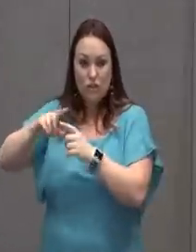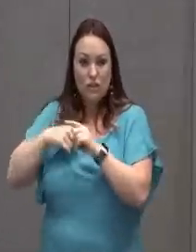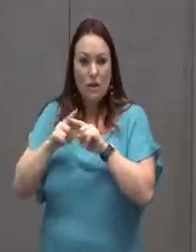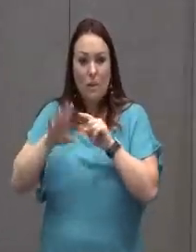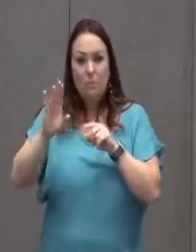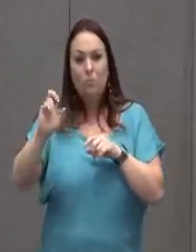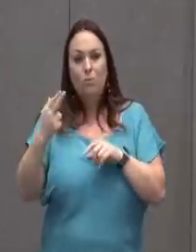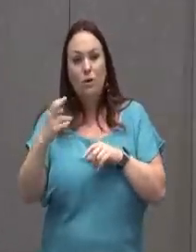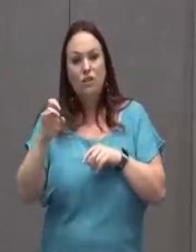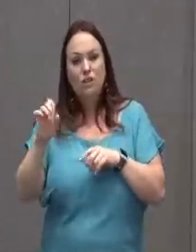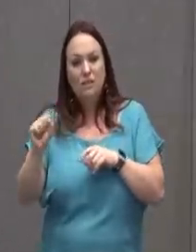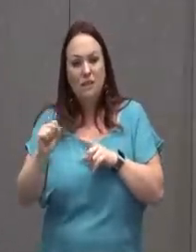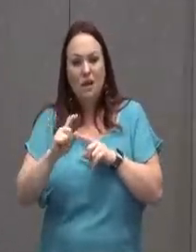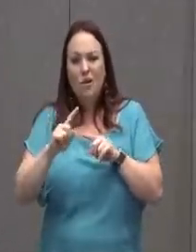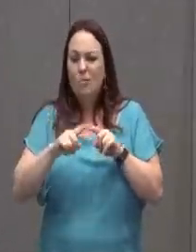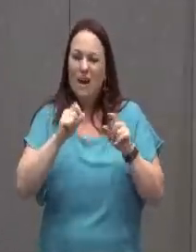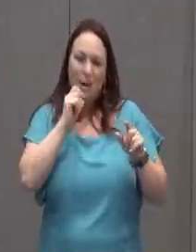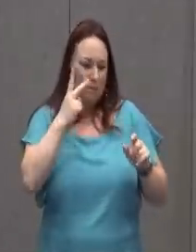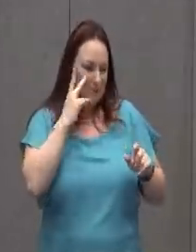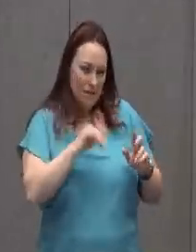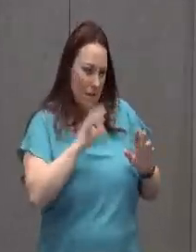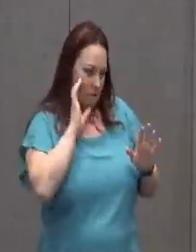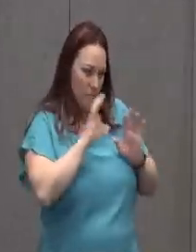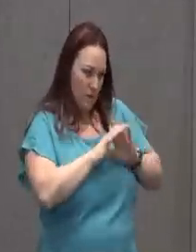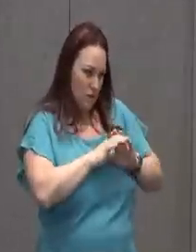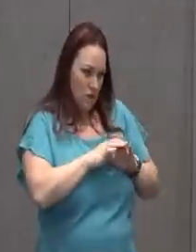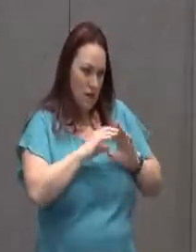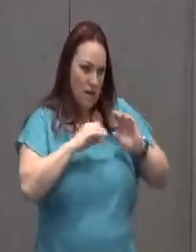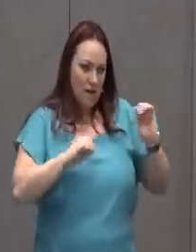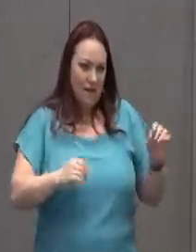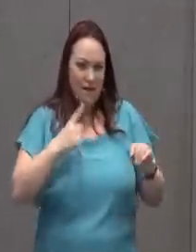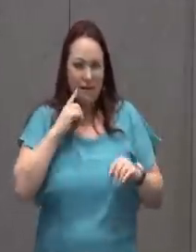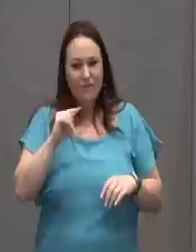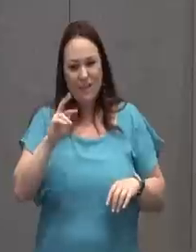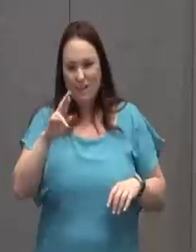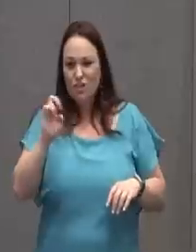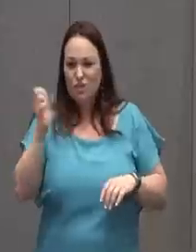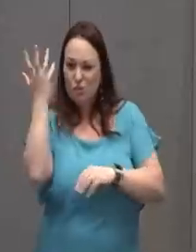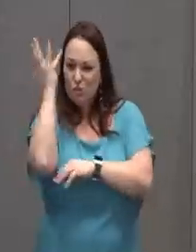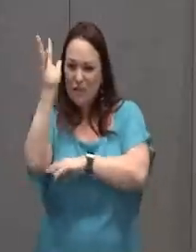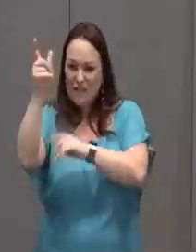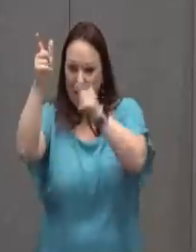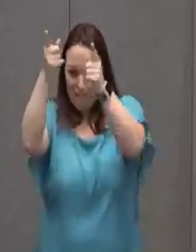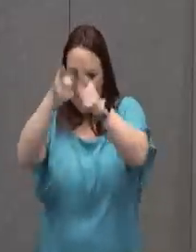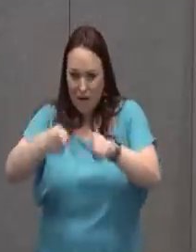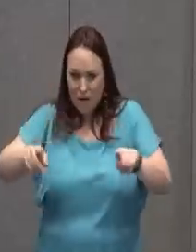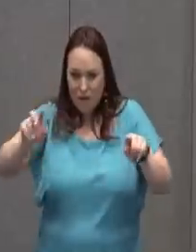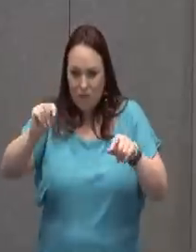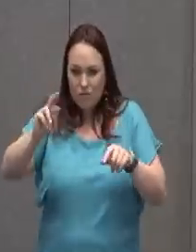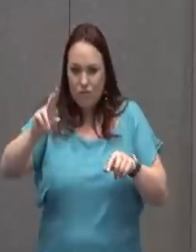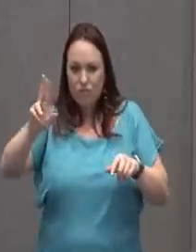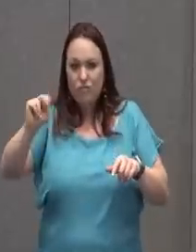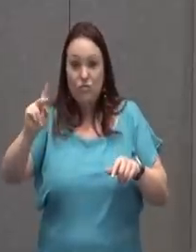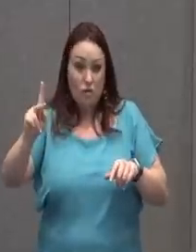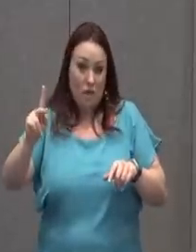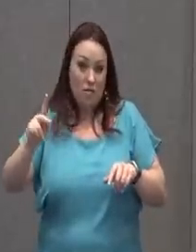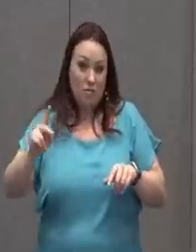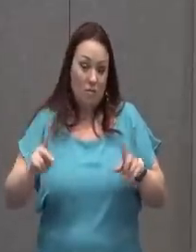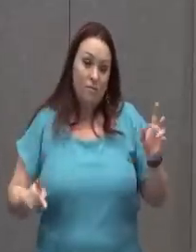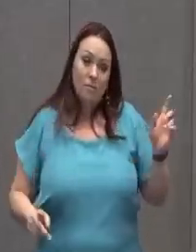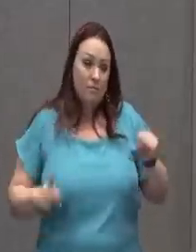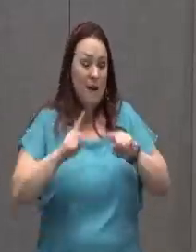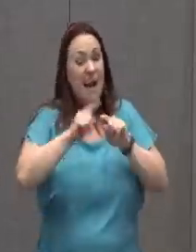any bushes in here, and none of these trees have trunks either, so. Yeah, but I see trees have